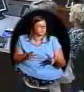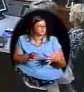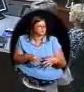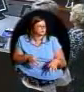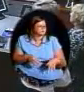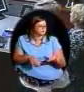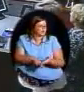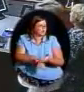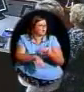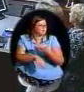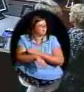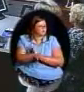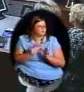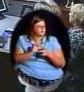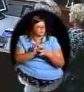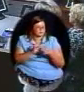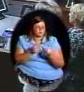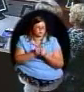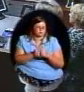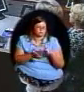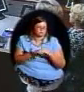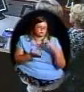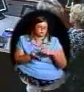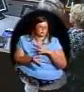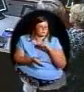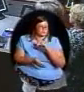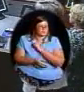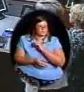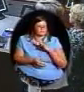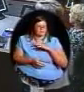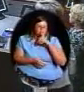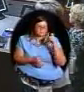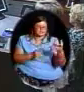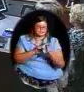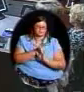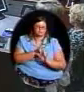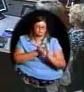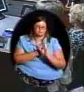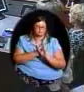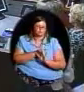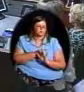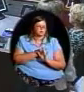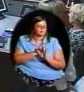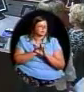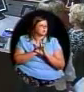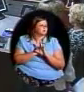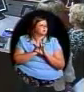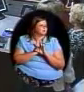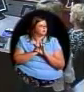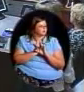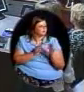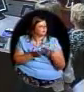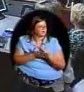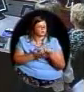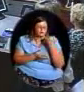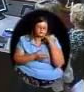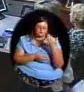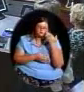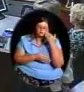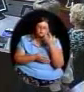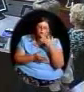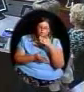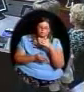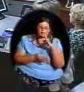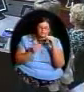with students and staff, because that's a protective factor. Students who are known by their teachers and their coaches and the support